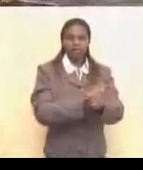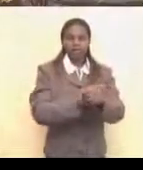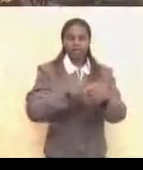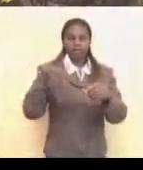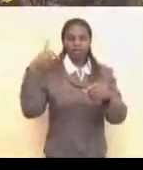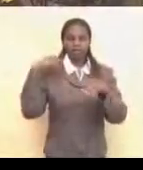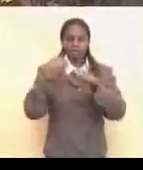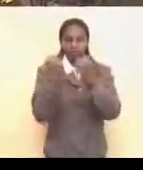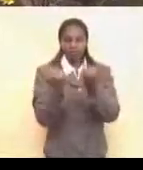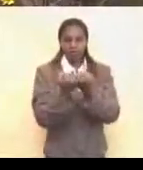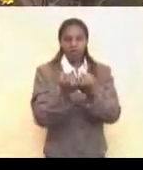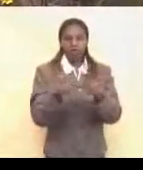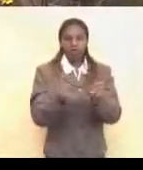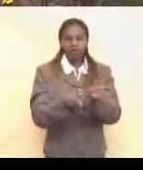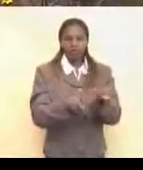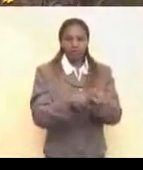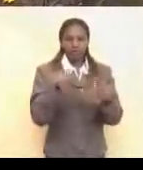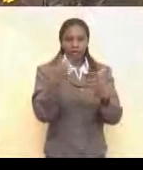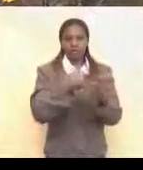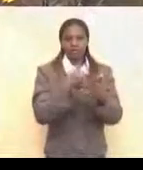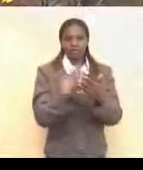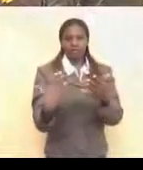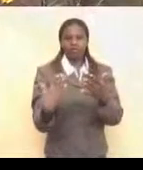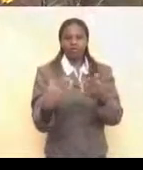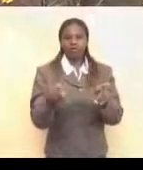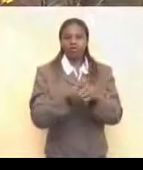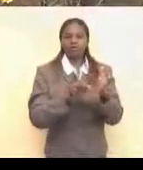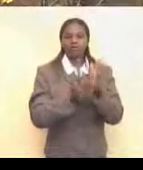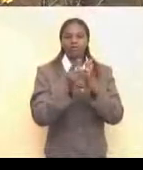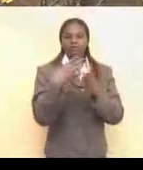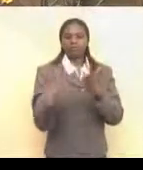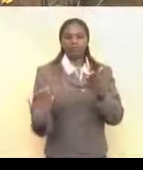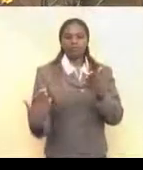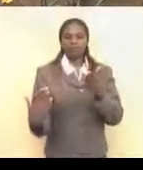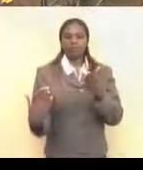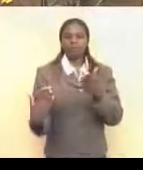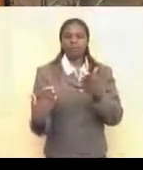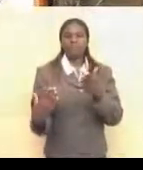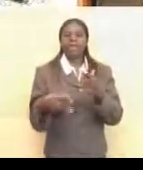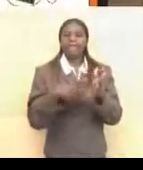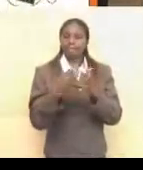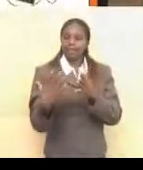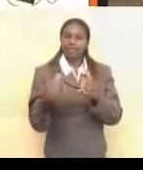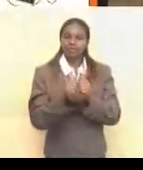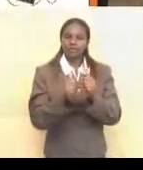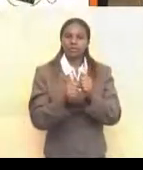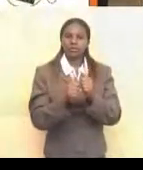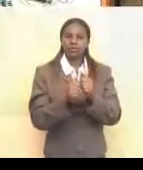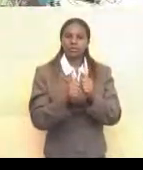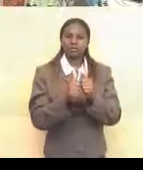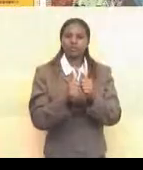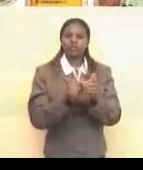paralegals and also advocacy issues, and also develop materials. And the materials that we produce